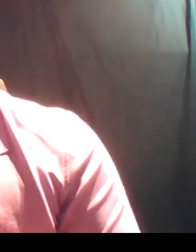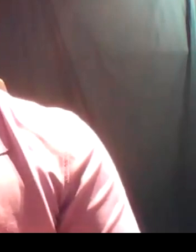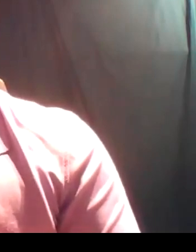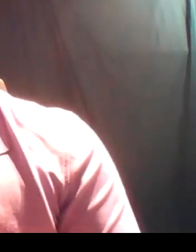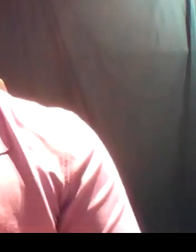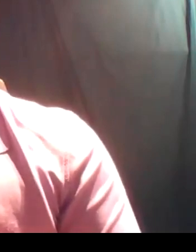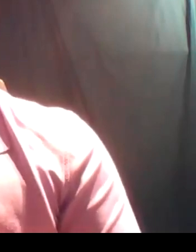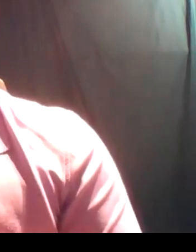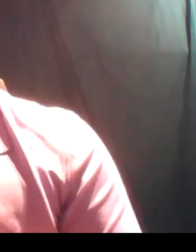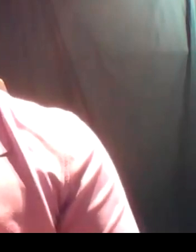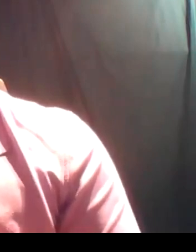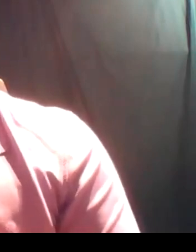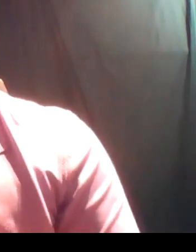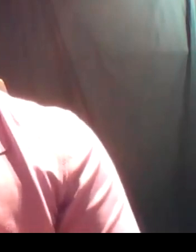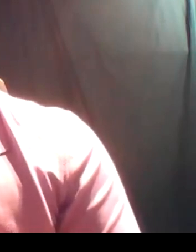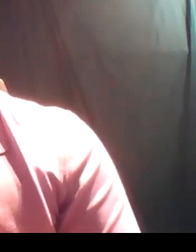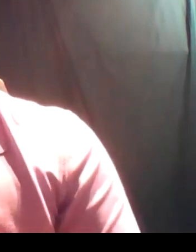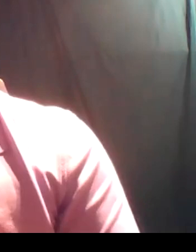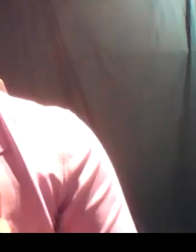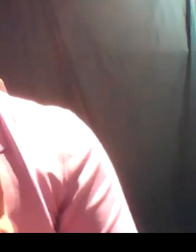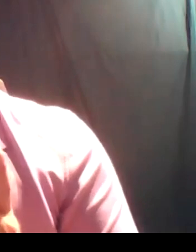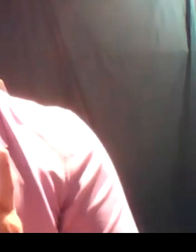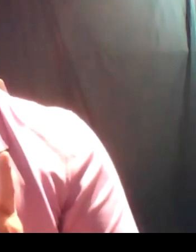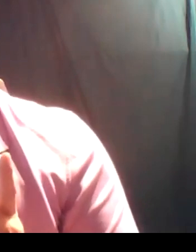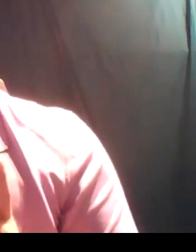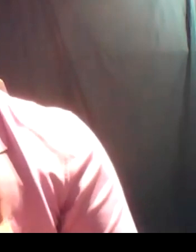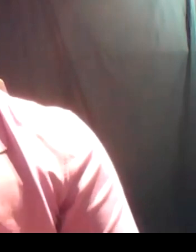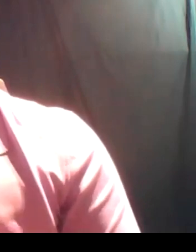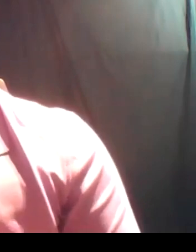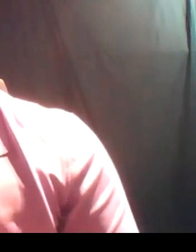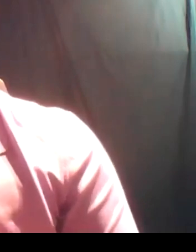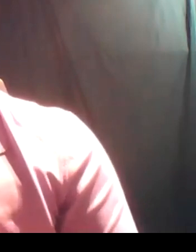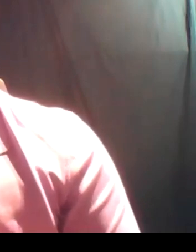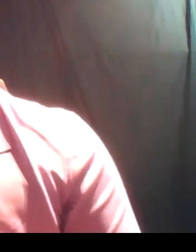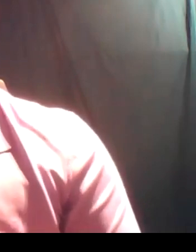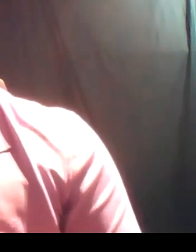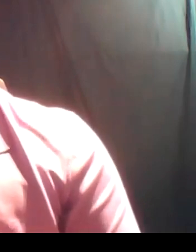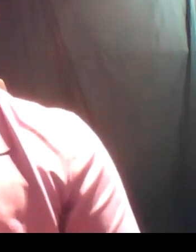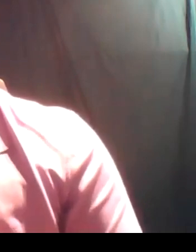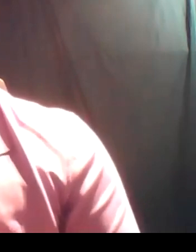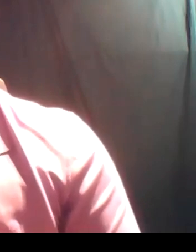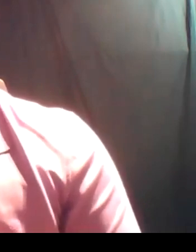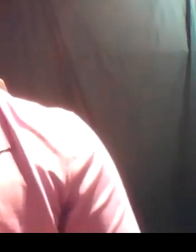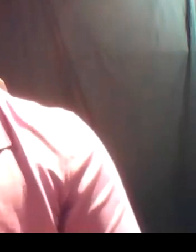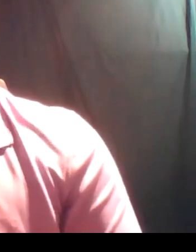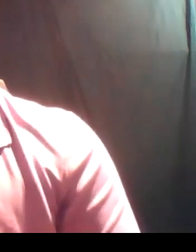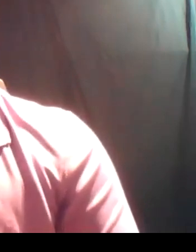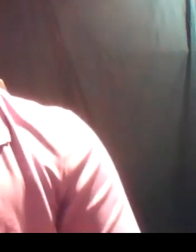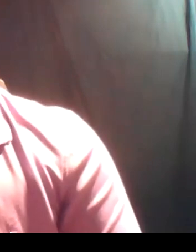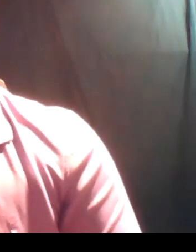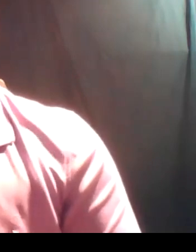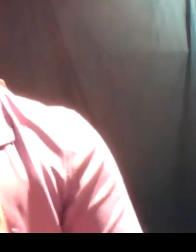the parent of Simone, who's 33 years old and has Down syndrome. And it's the reason that I